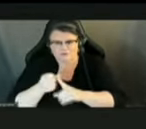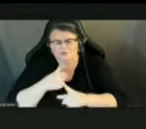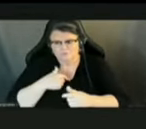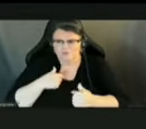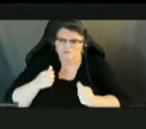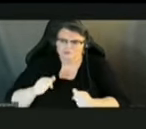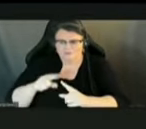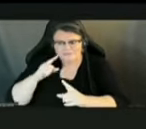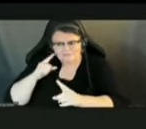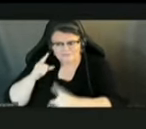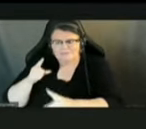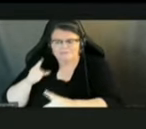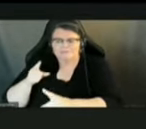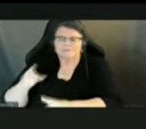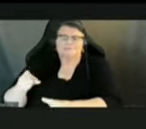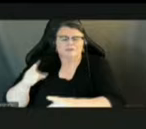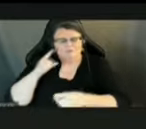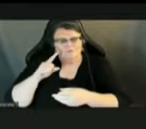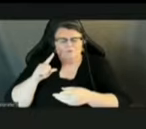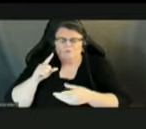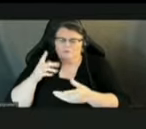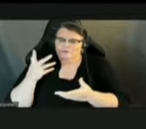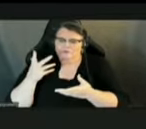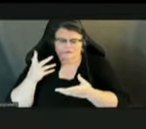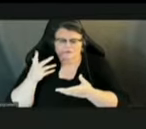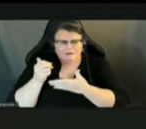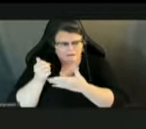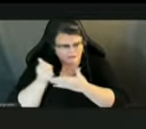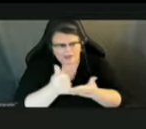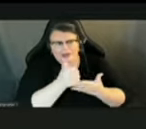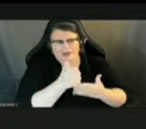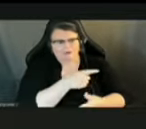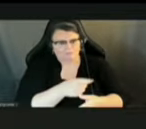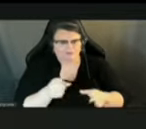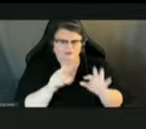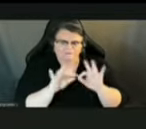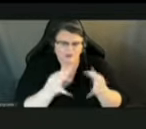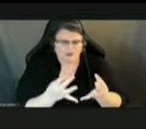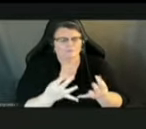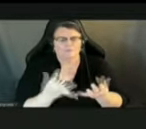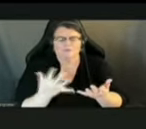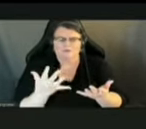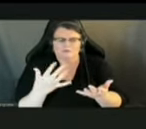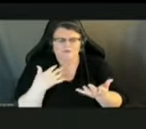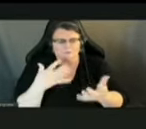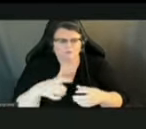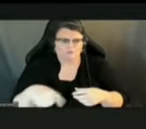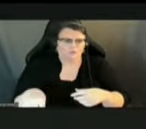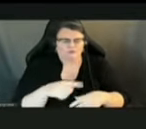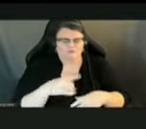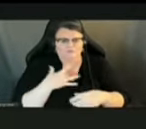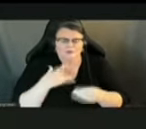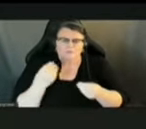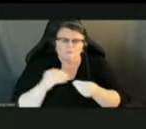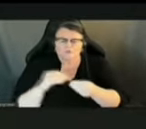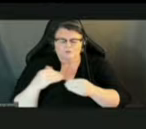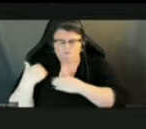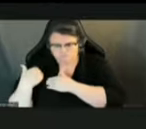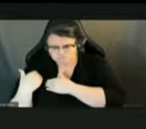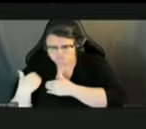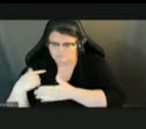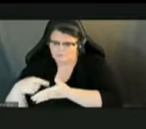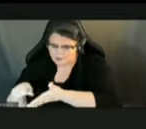to alleviate these families of any undue burden so that they can move forward